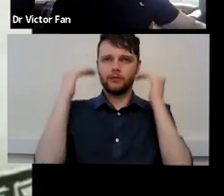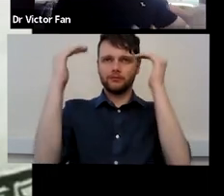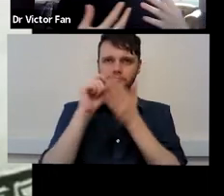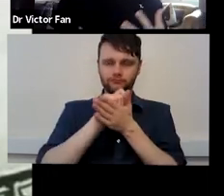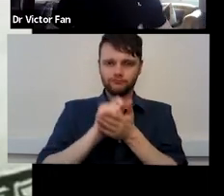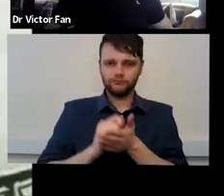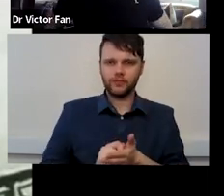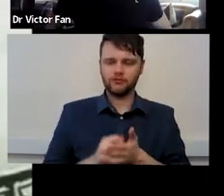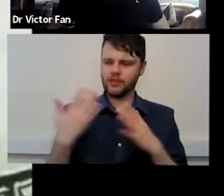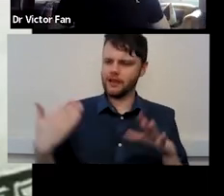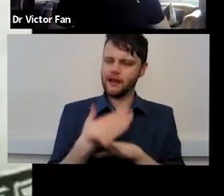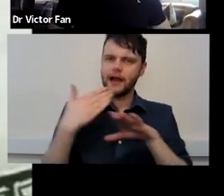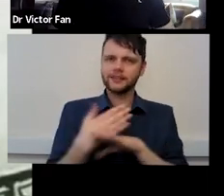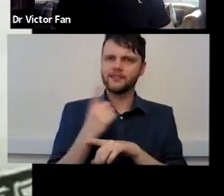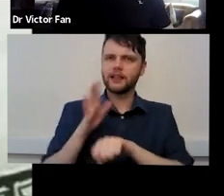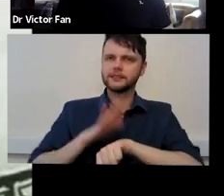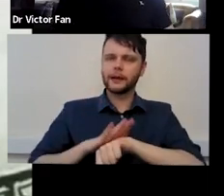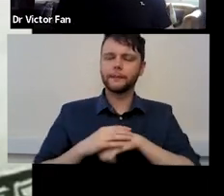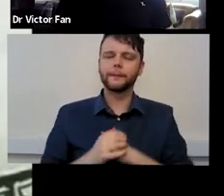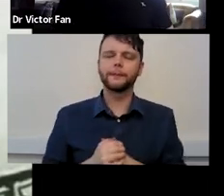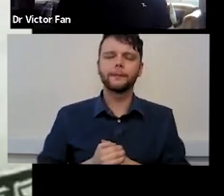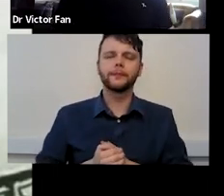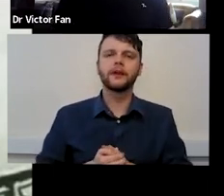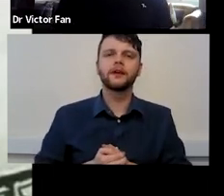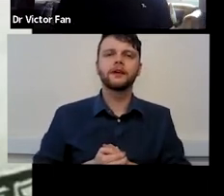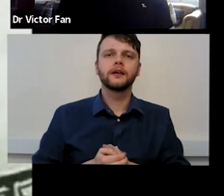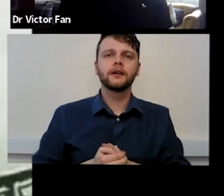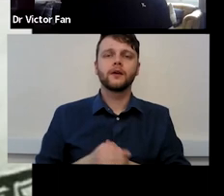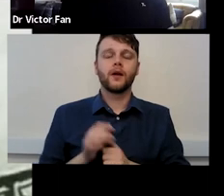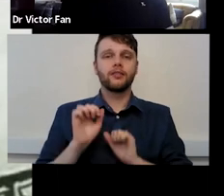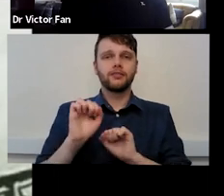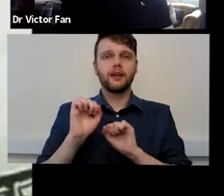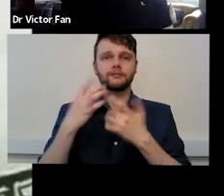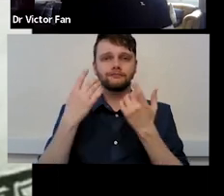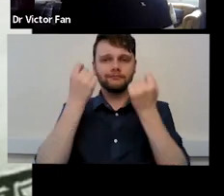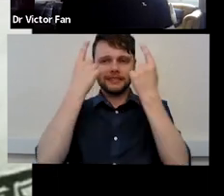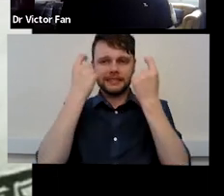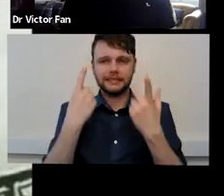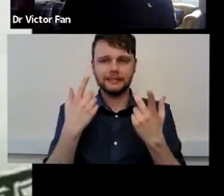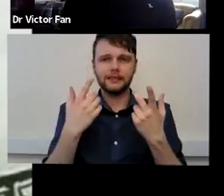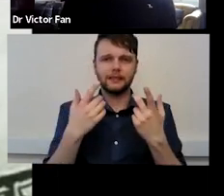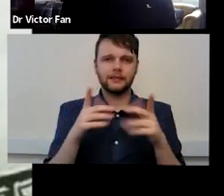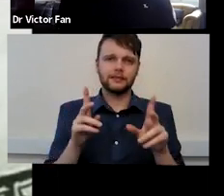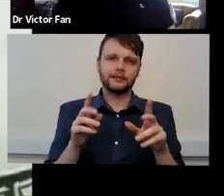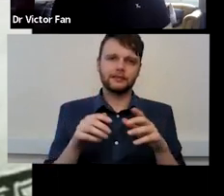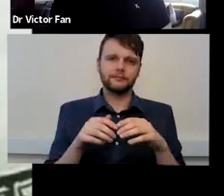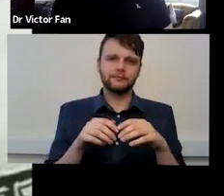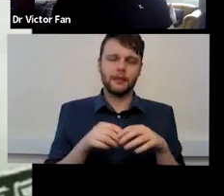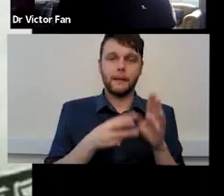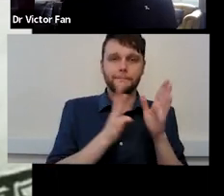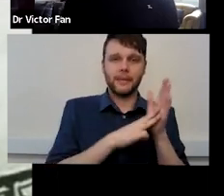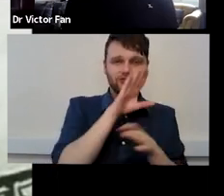very active at that time. And so the idea is that these butterfly and Mandarin